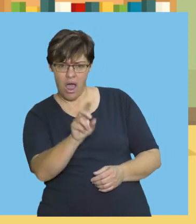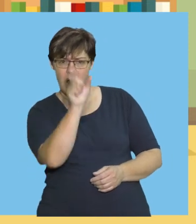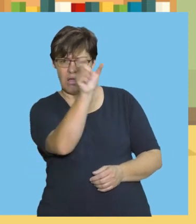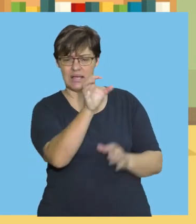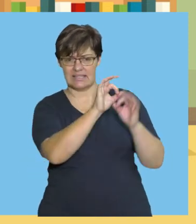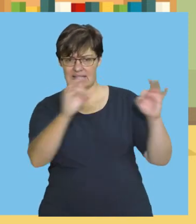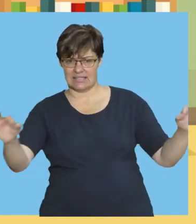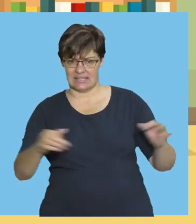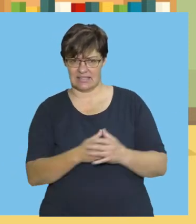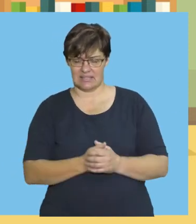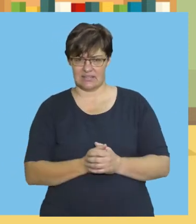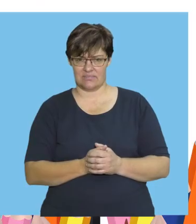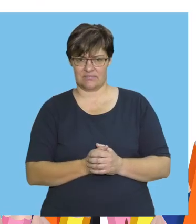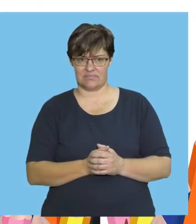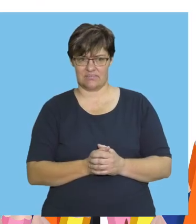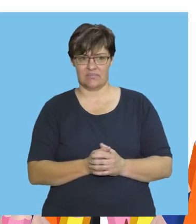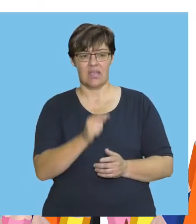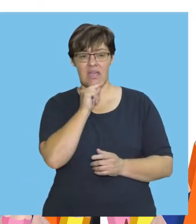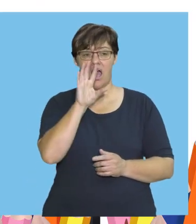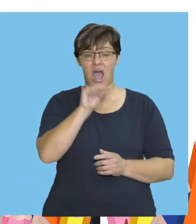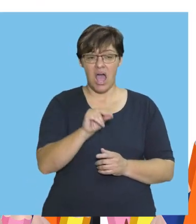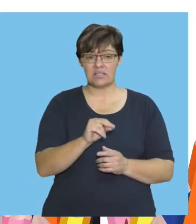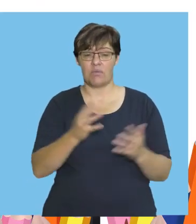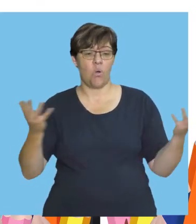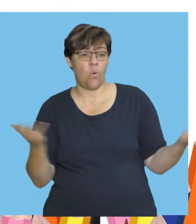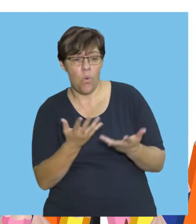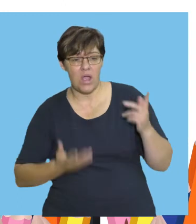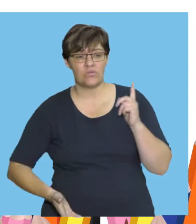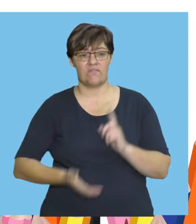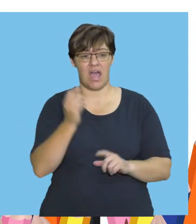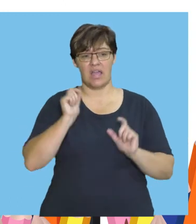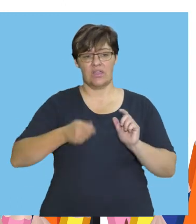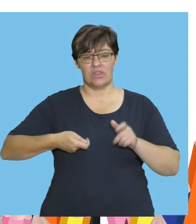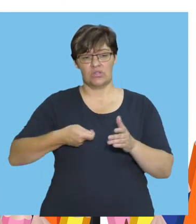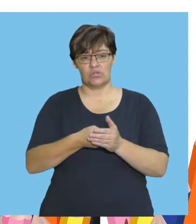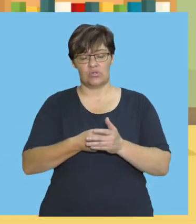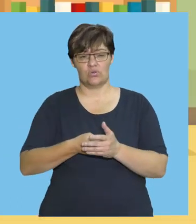these sentences. He asked me where to find the shoe shop.